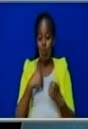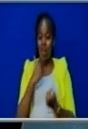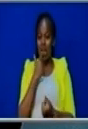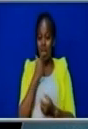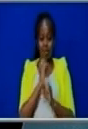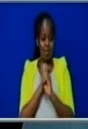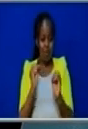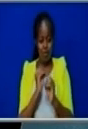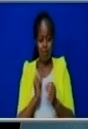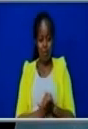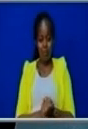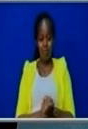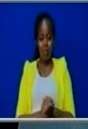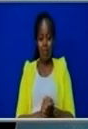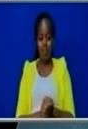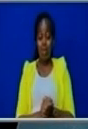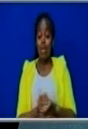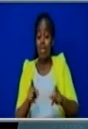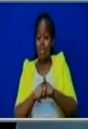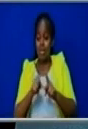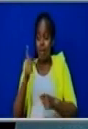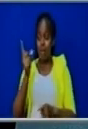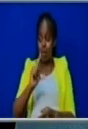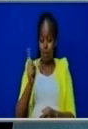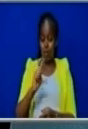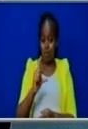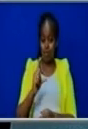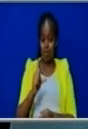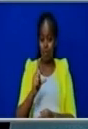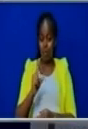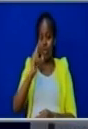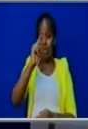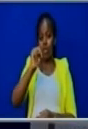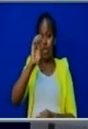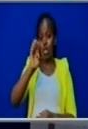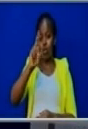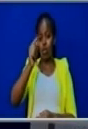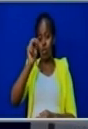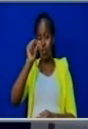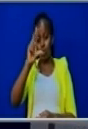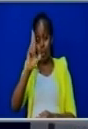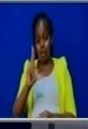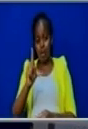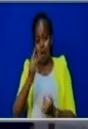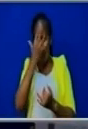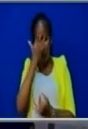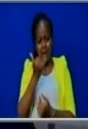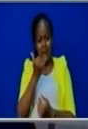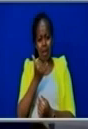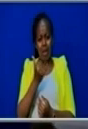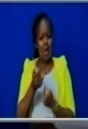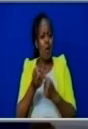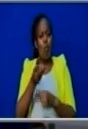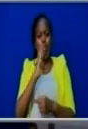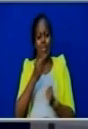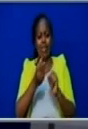tasteless. Okay. Good. And definitely, it's also a liquid, right? It's a liquid. It's a neutral liquid. Okay. Now, where does water come from? If someone